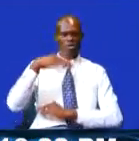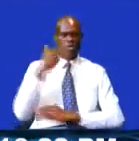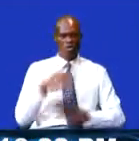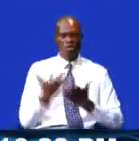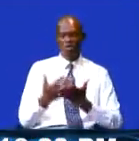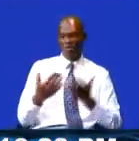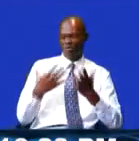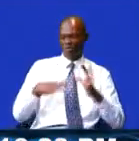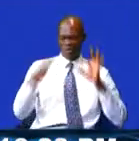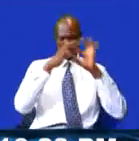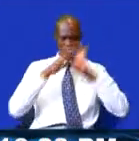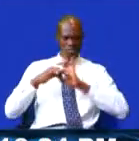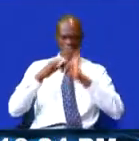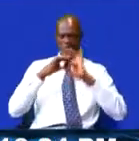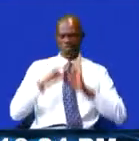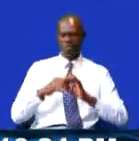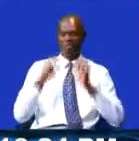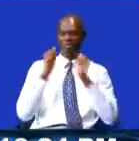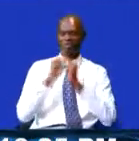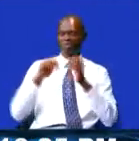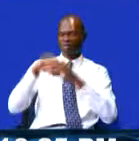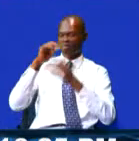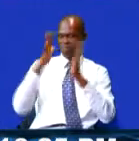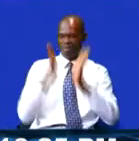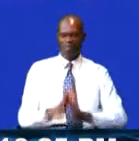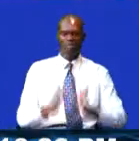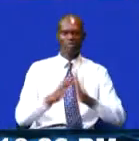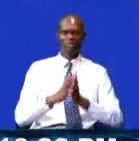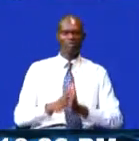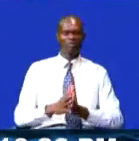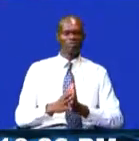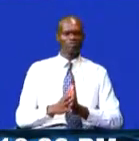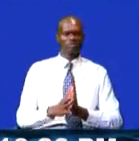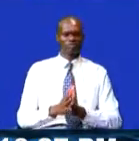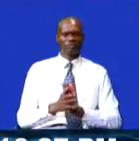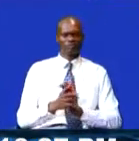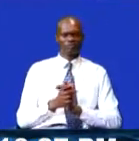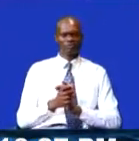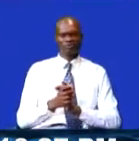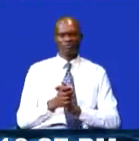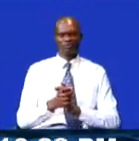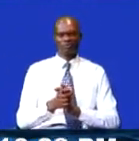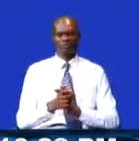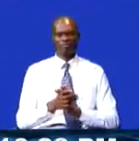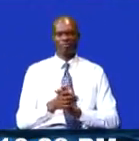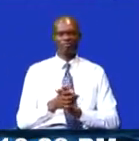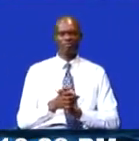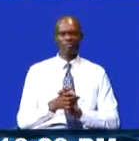deal, in a coordination with these people who do attack us. We are losing so many things.